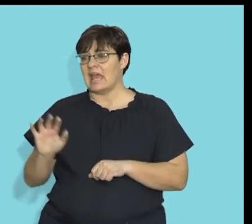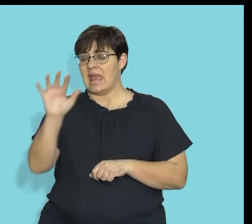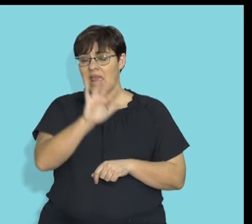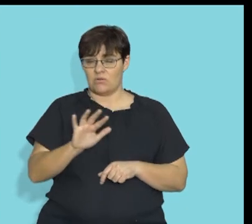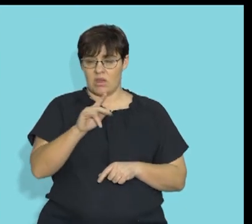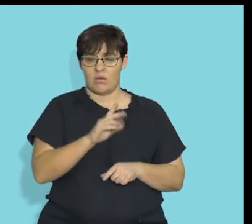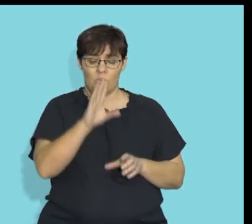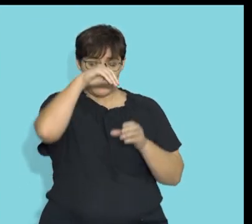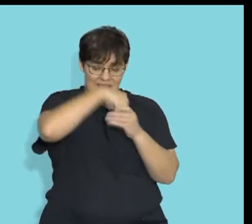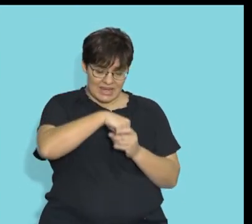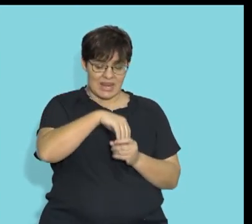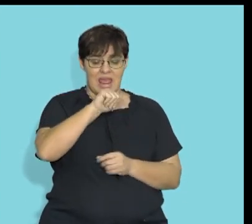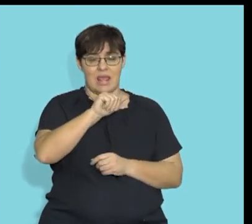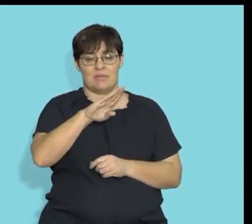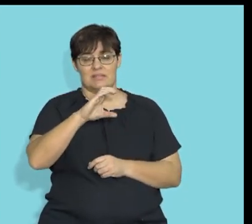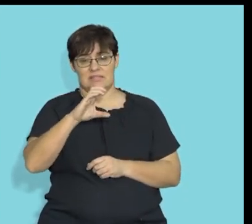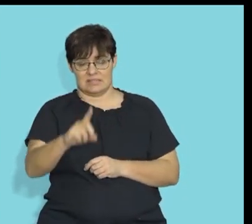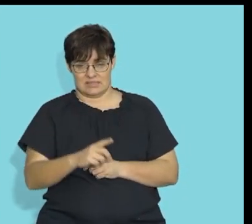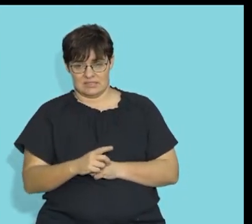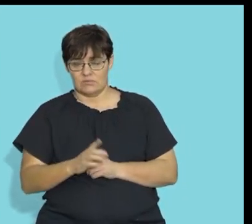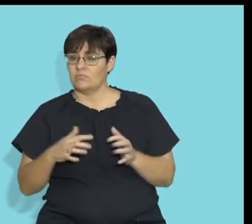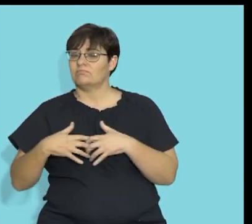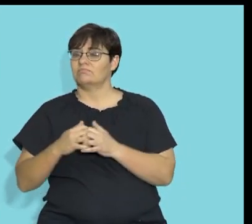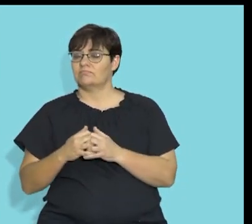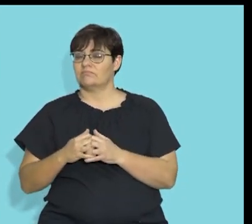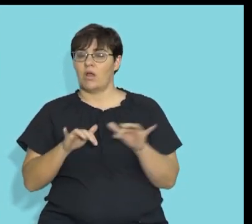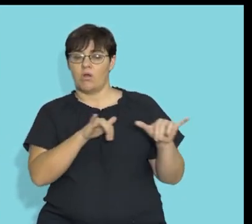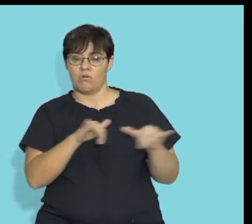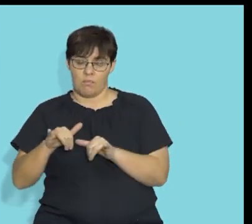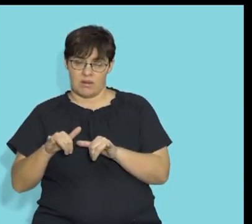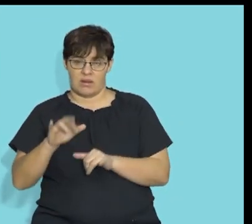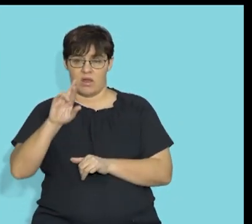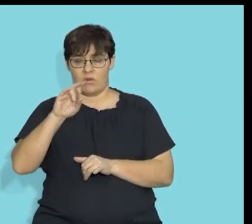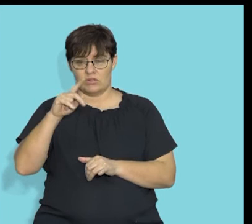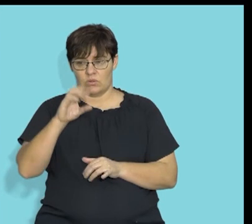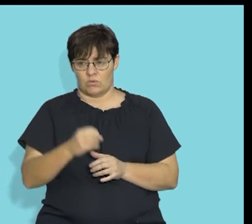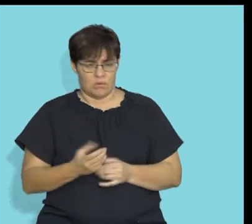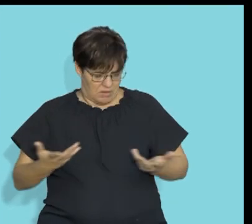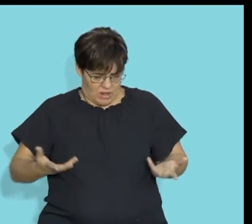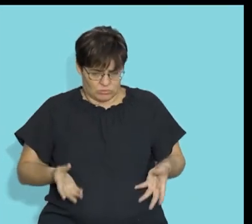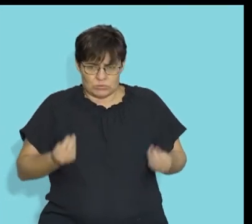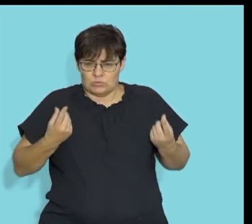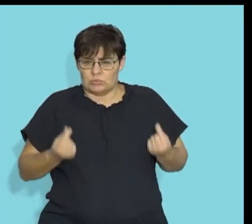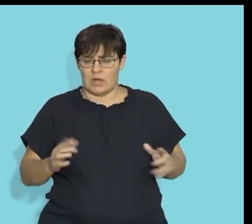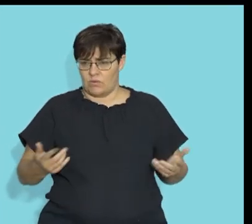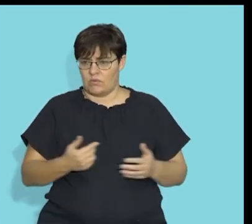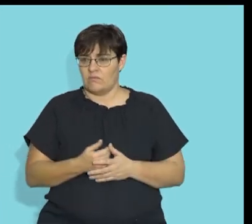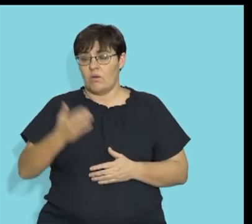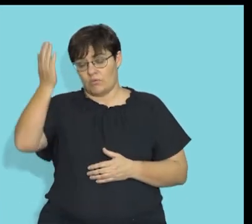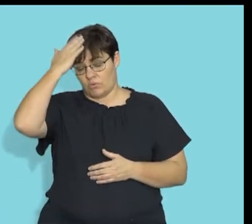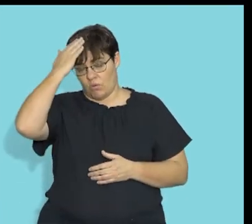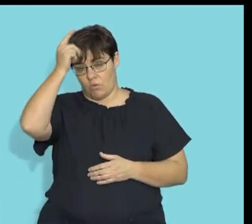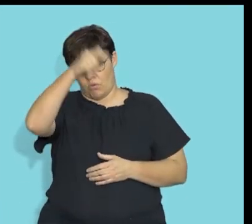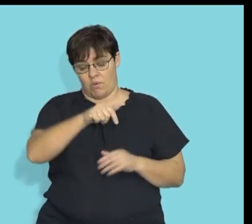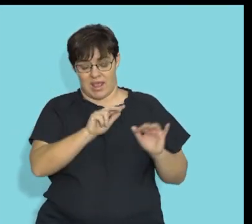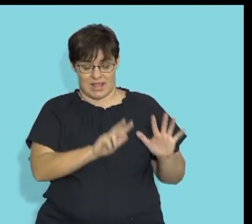the area of the square within ABCD in order to establish my common ratio. How am I going to do this?